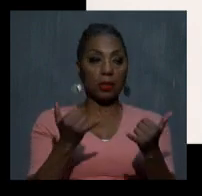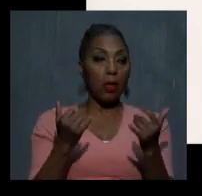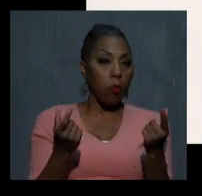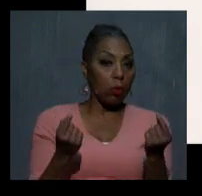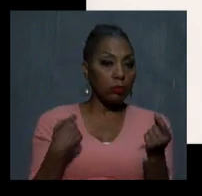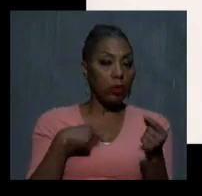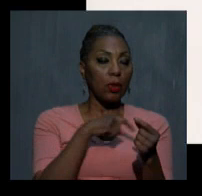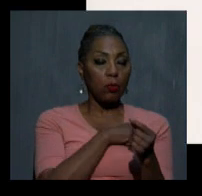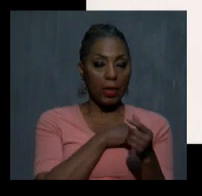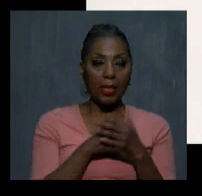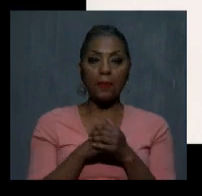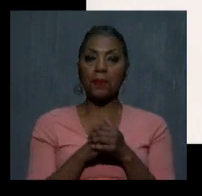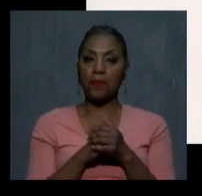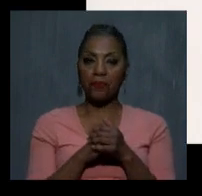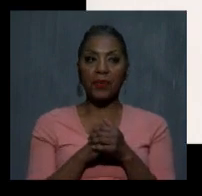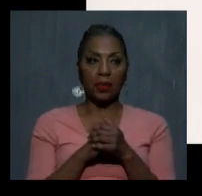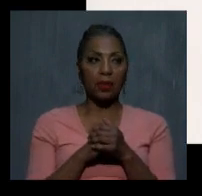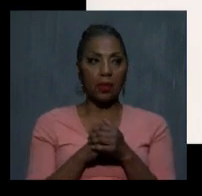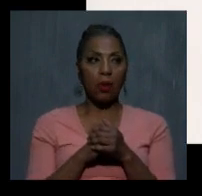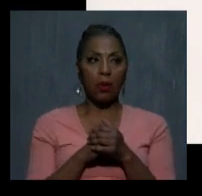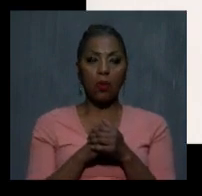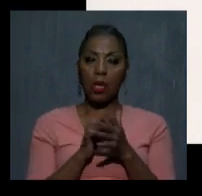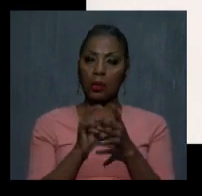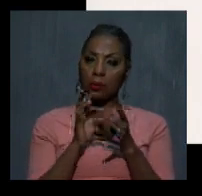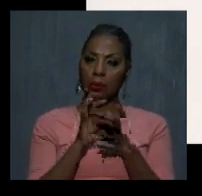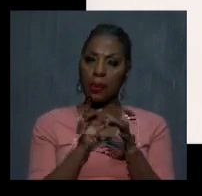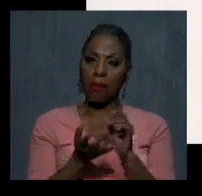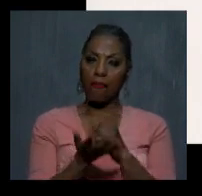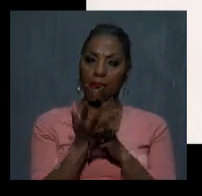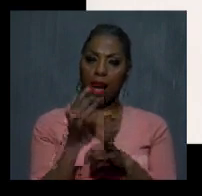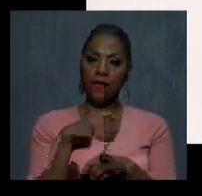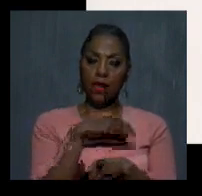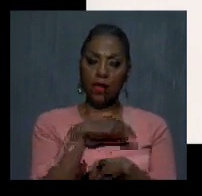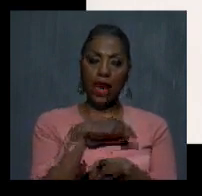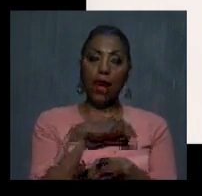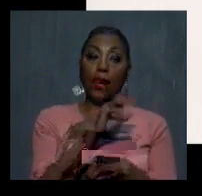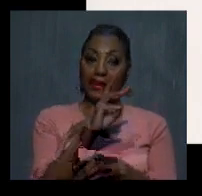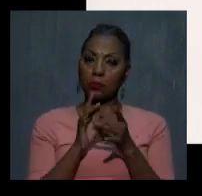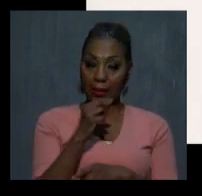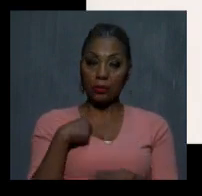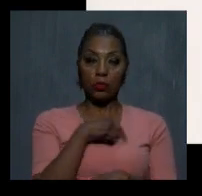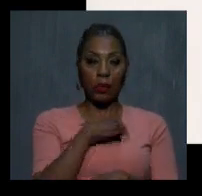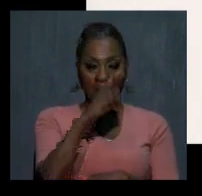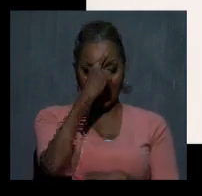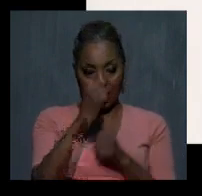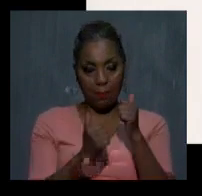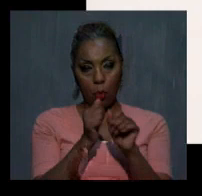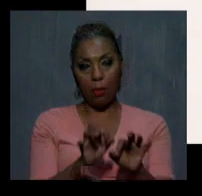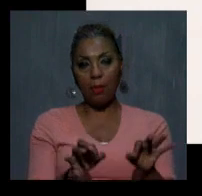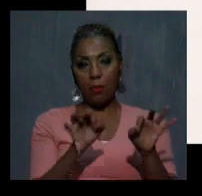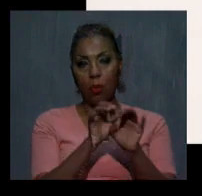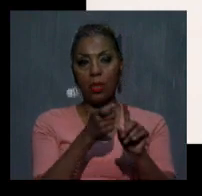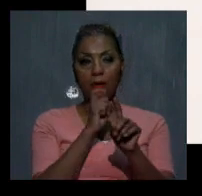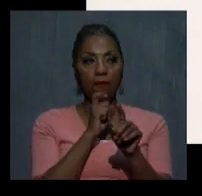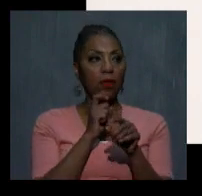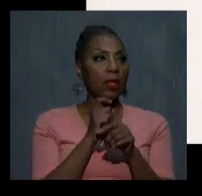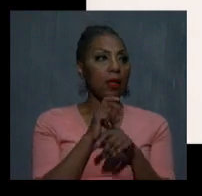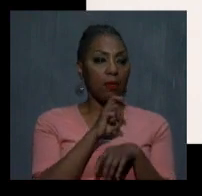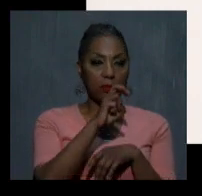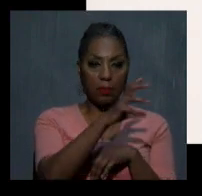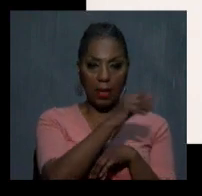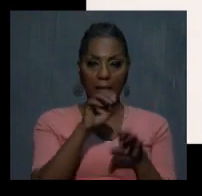going to just pull these 5 that we feel are 6 that we feel are the most important from the